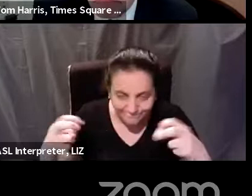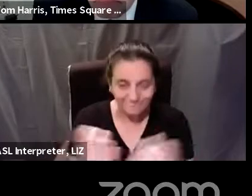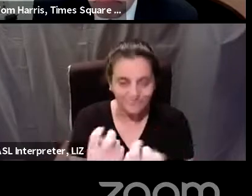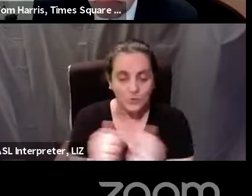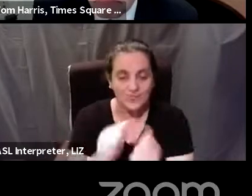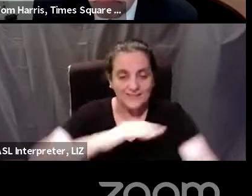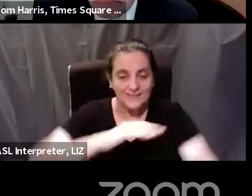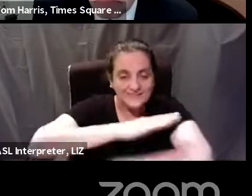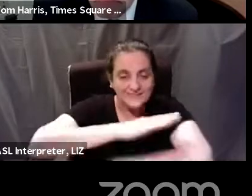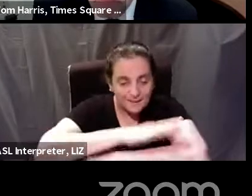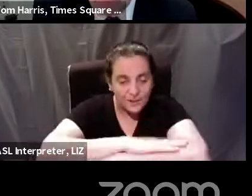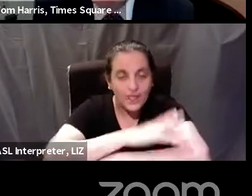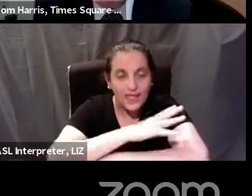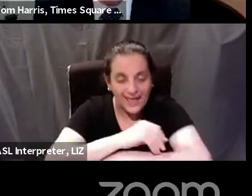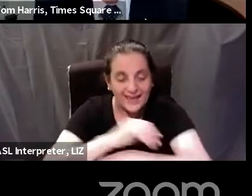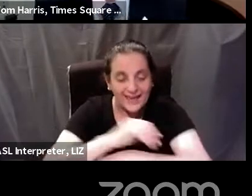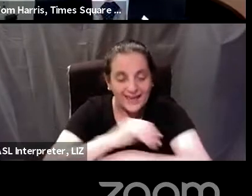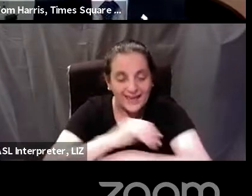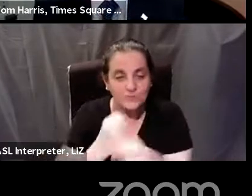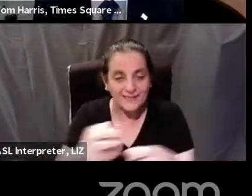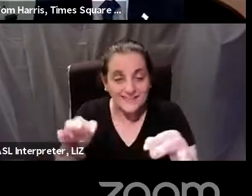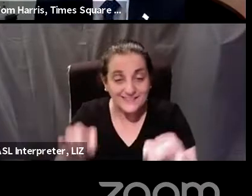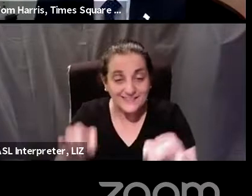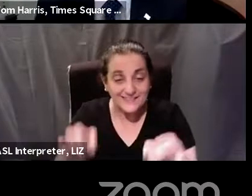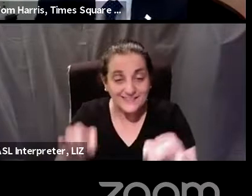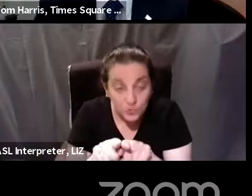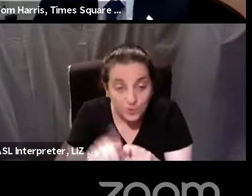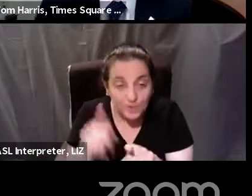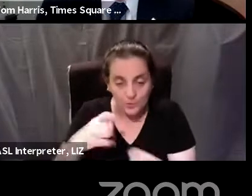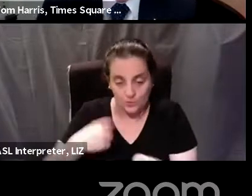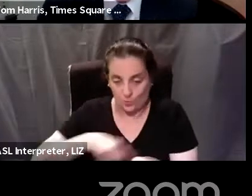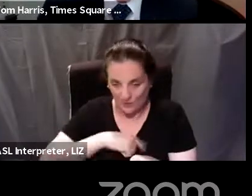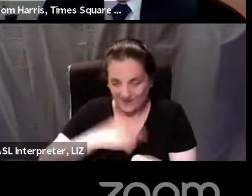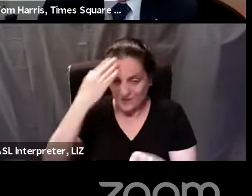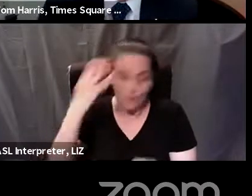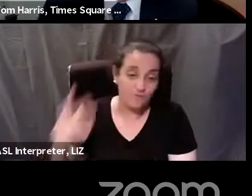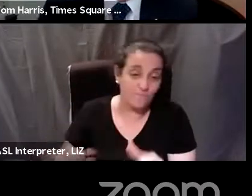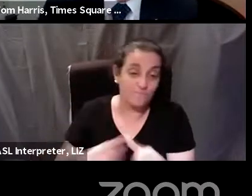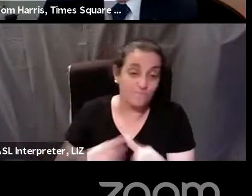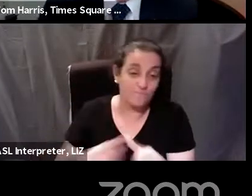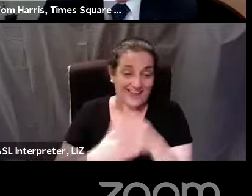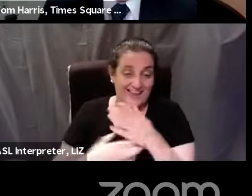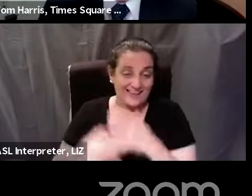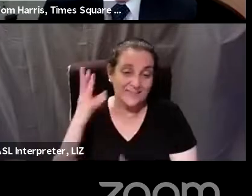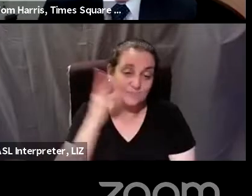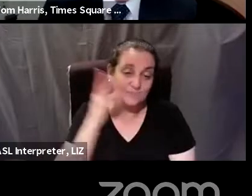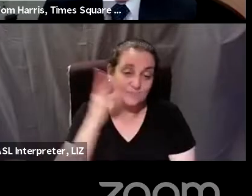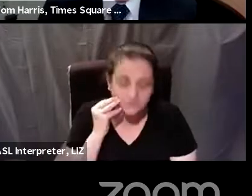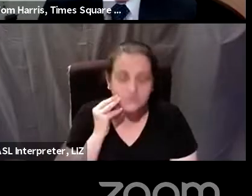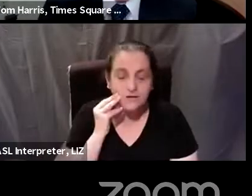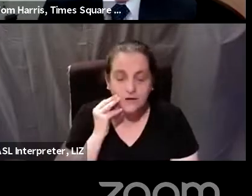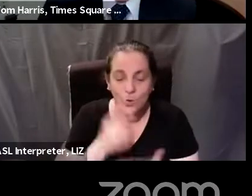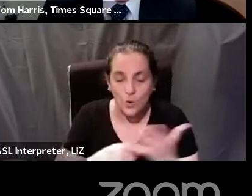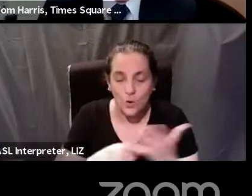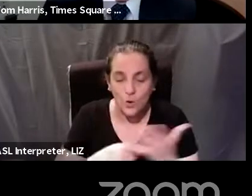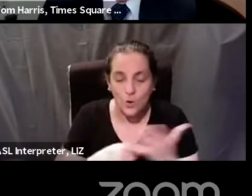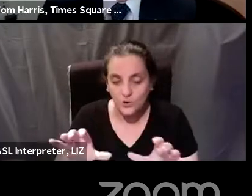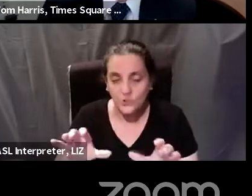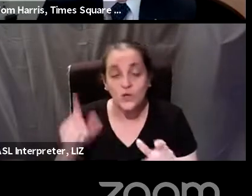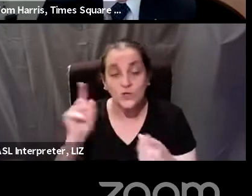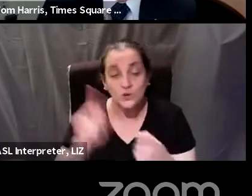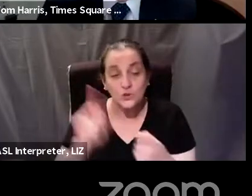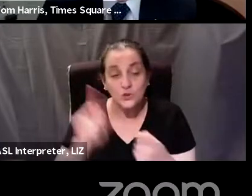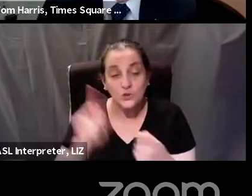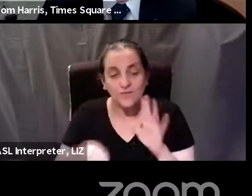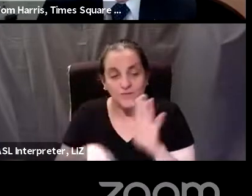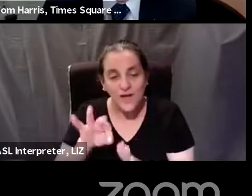with all of us in the same space, we'll be able to come up with human holistic solutions to help address the problem. And I